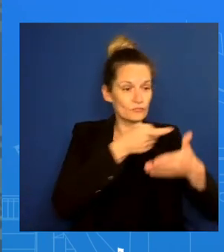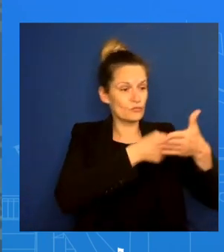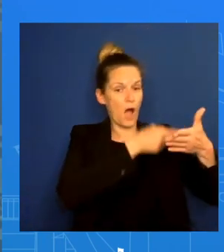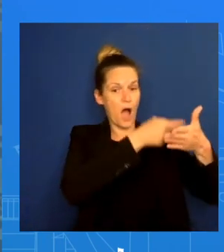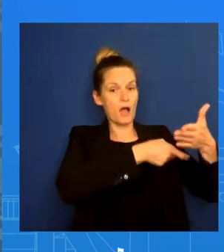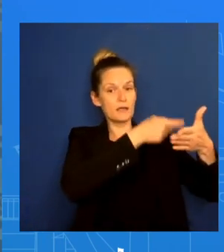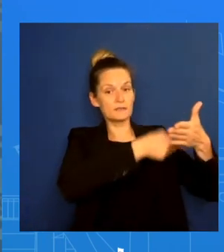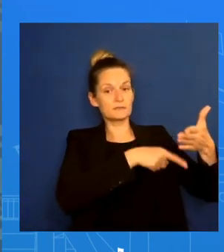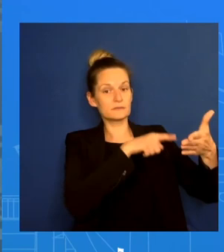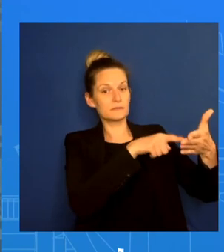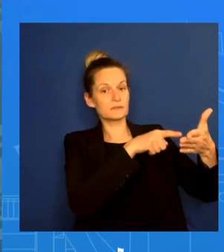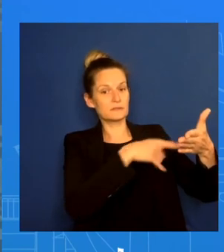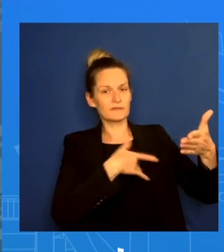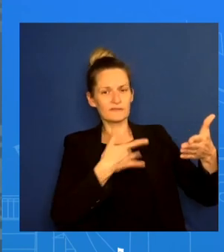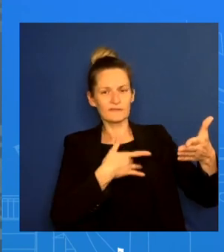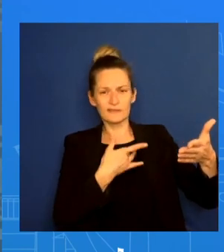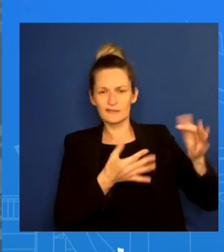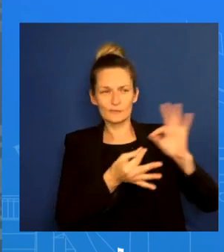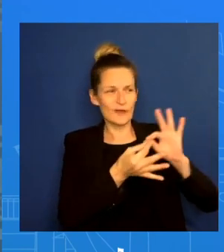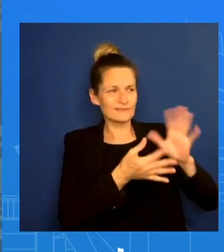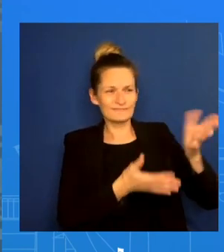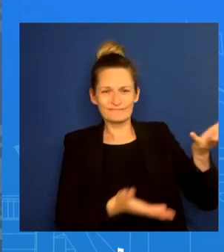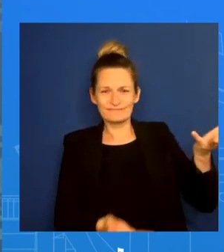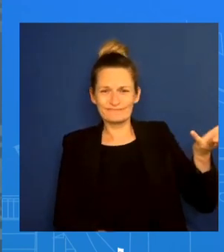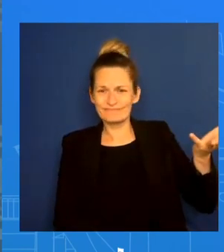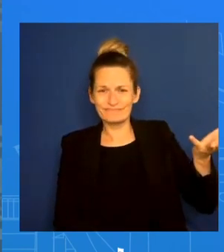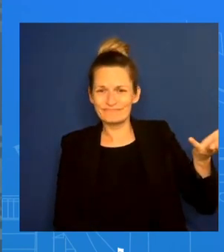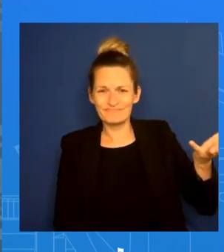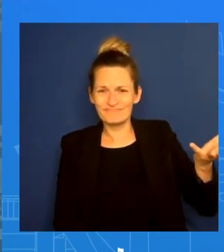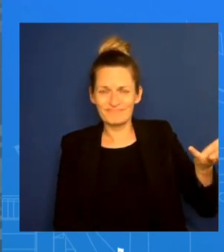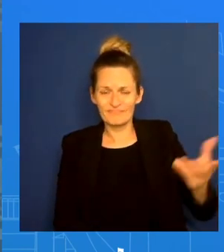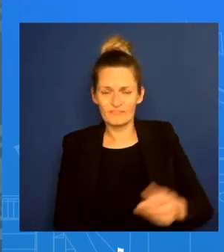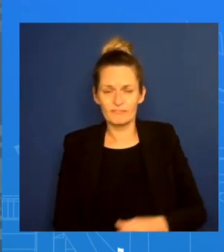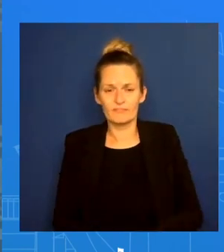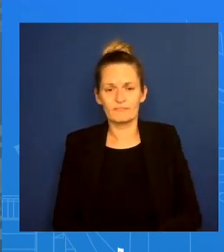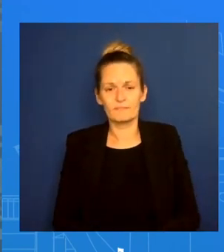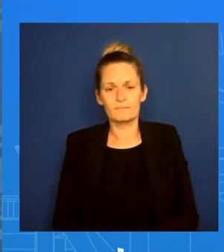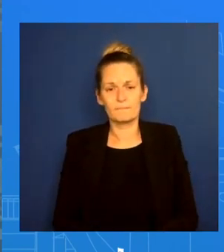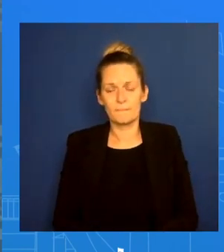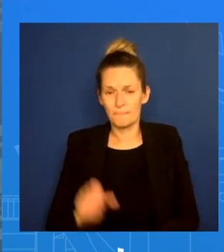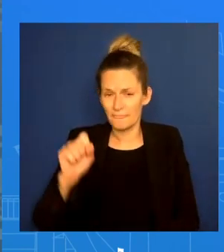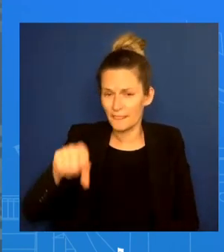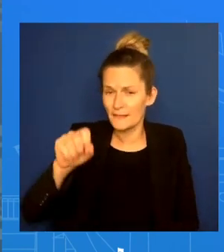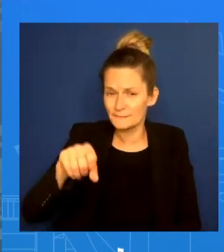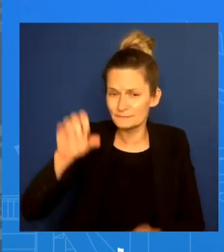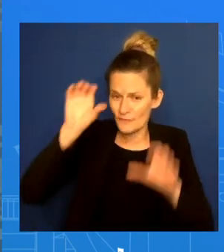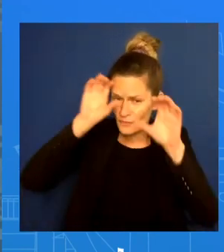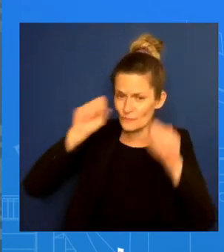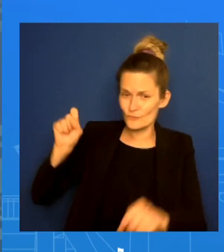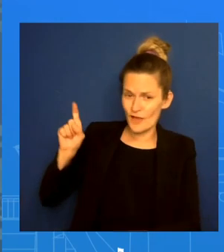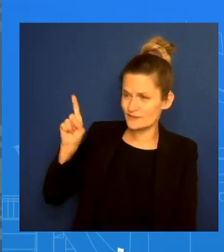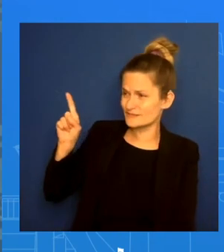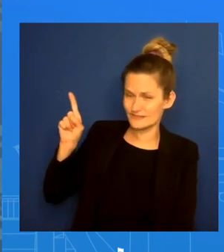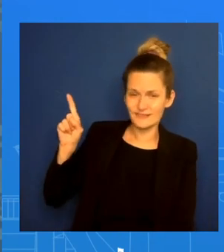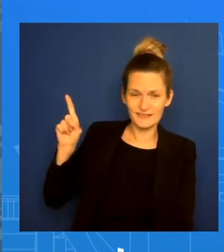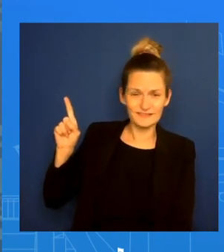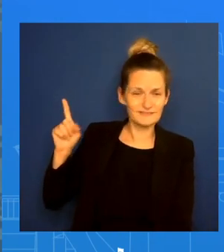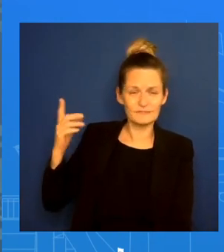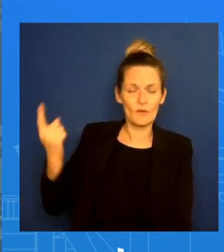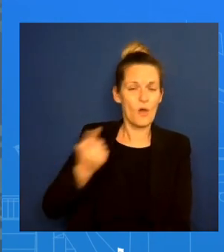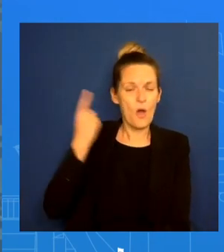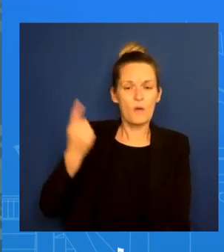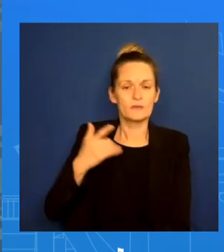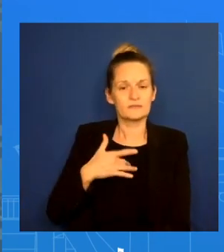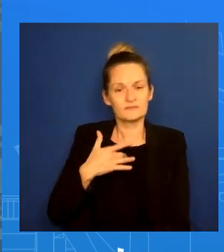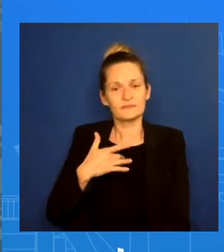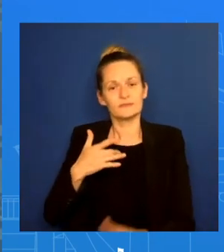that the president, I believe, has talked about almost any time that he talks about the economy. He talks about the pain that the American people are feeling, and he